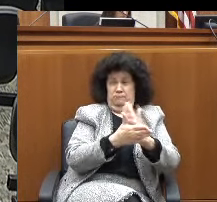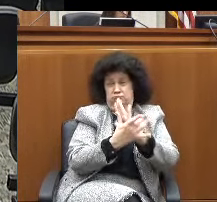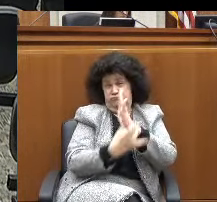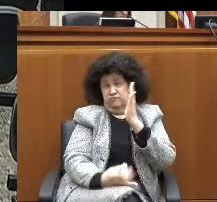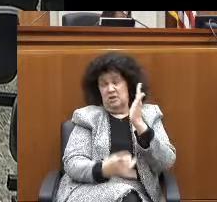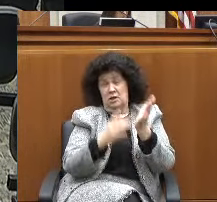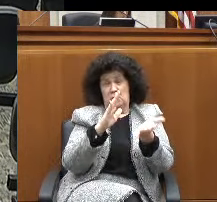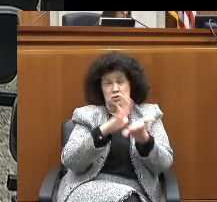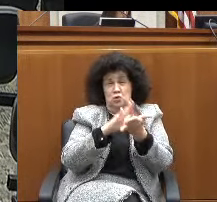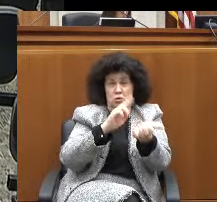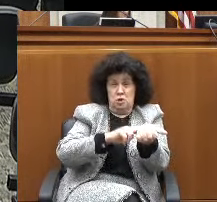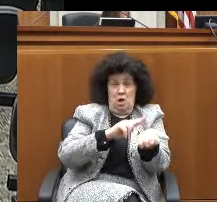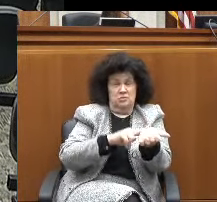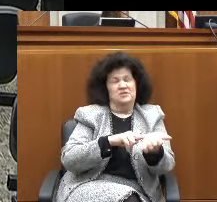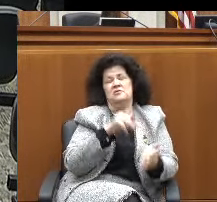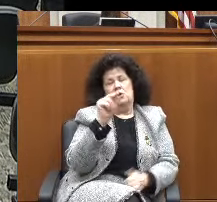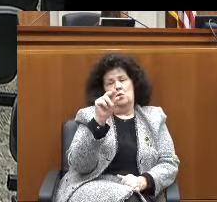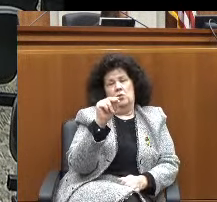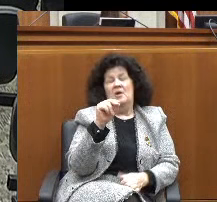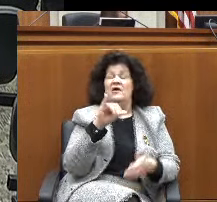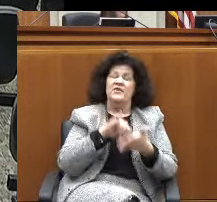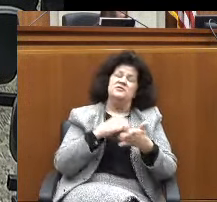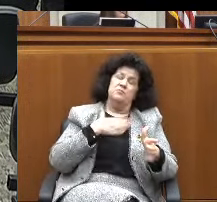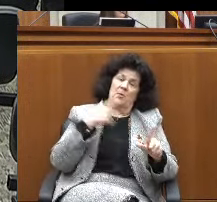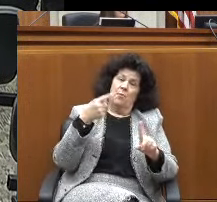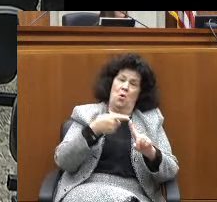point. All right, thank you.